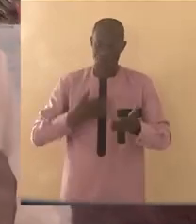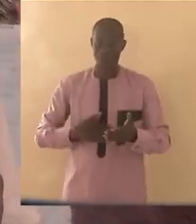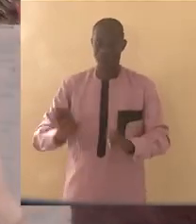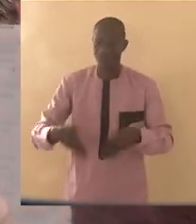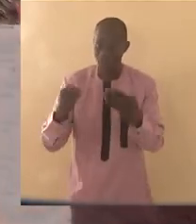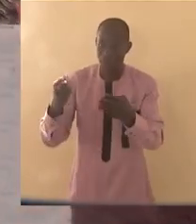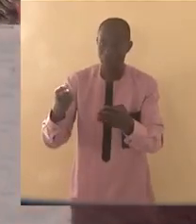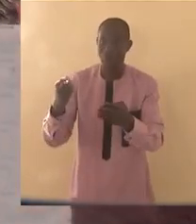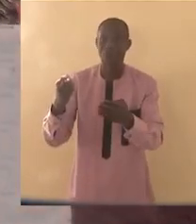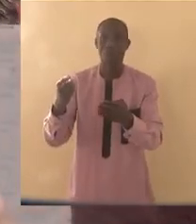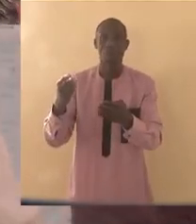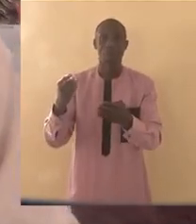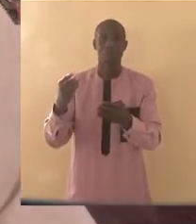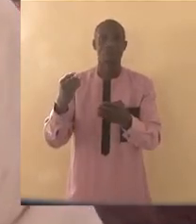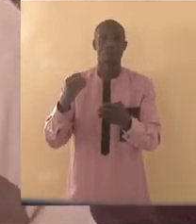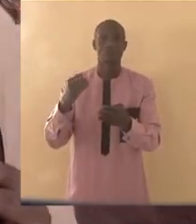is going to give you a ride,